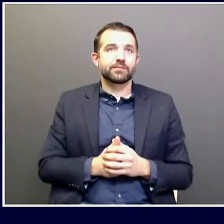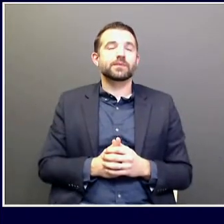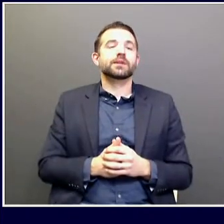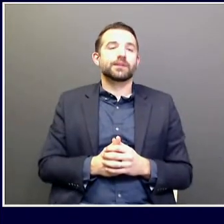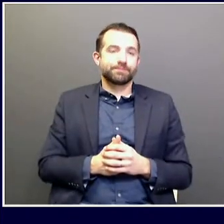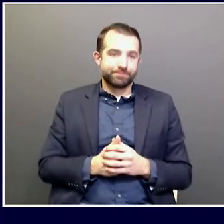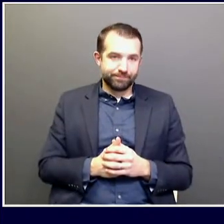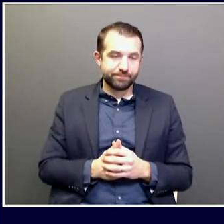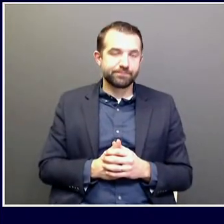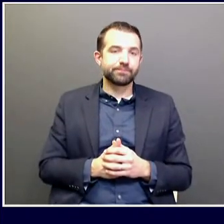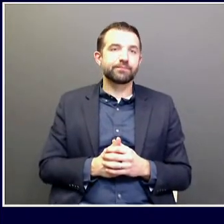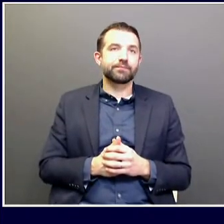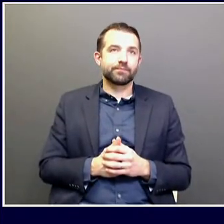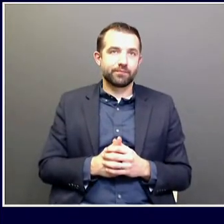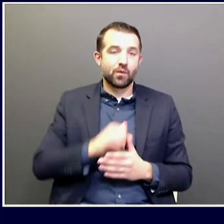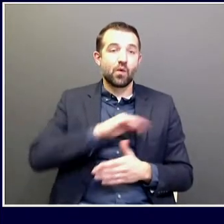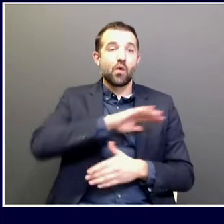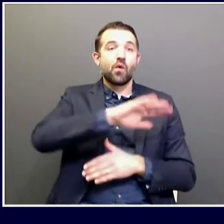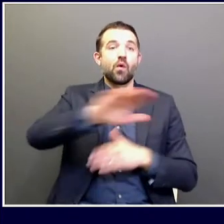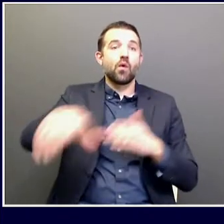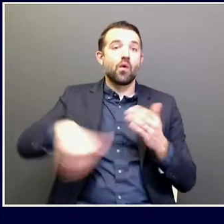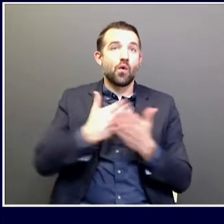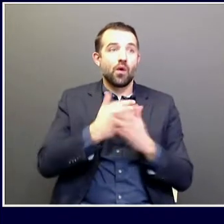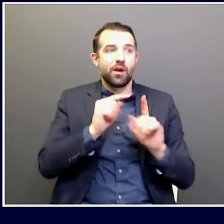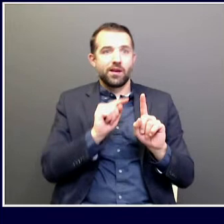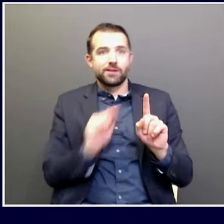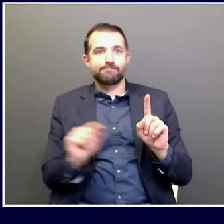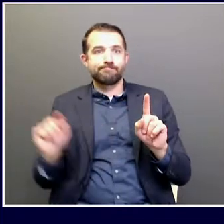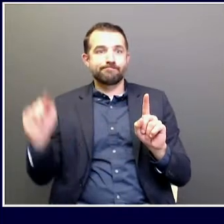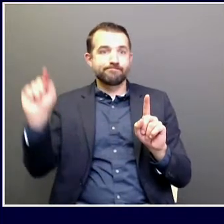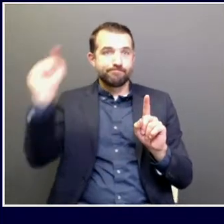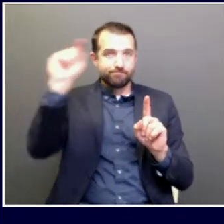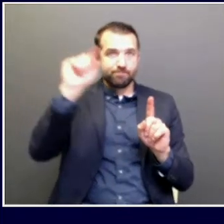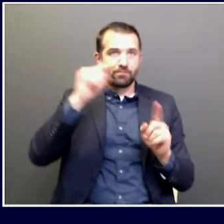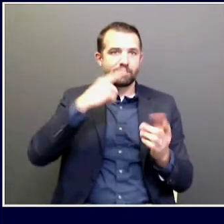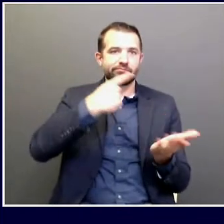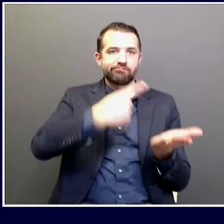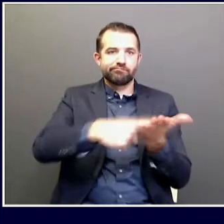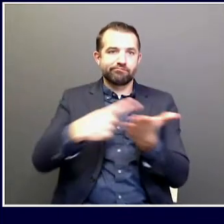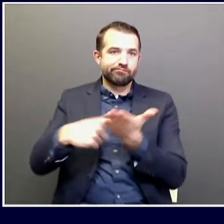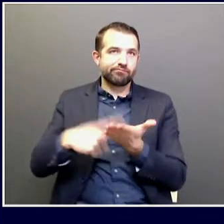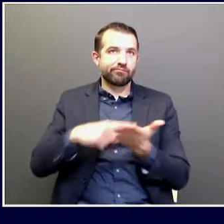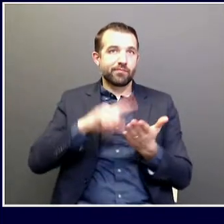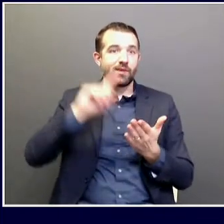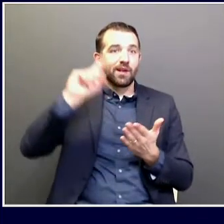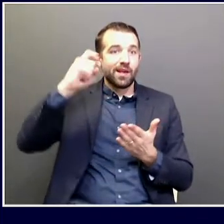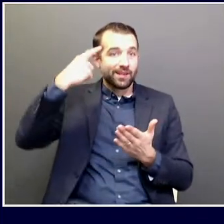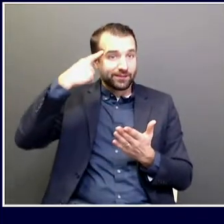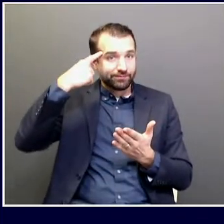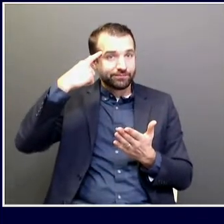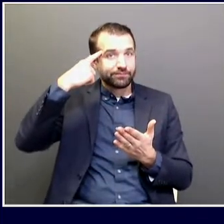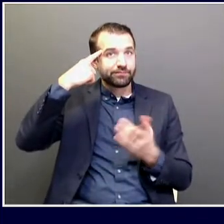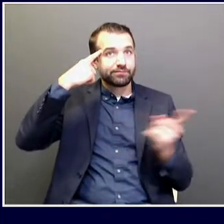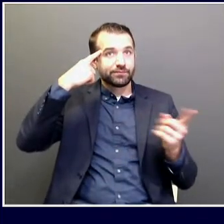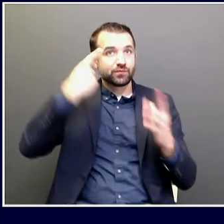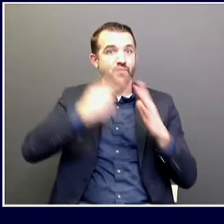these sites, all of these areas are under discussion. We started with Augusta for a number of reasons. One is that it was a location that we could